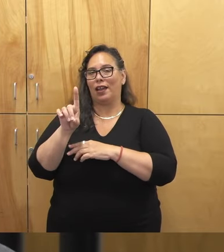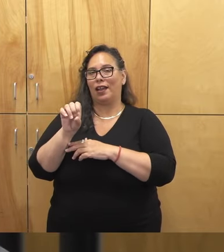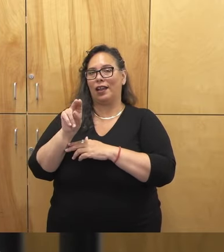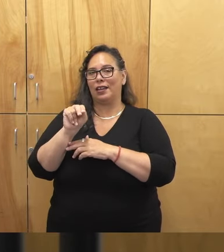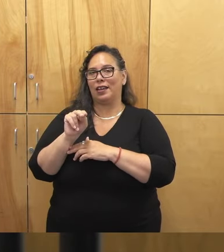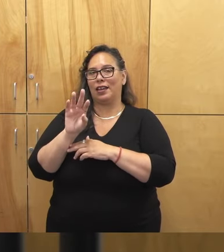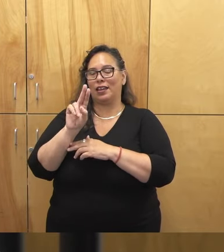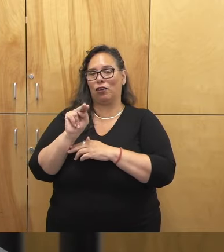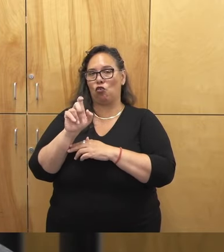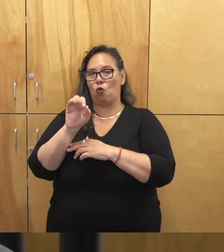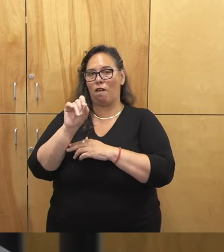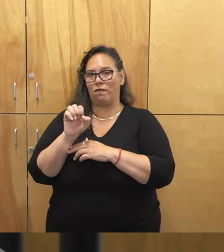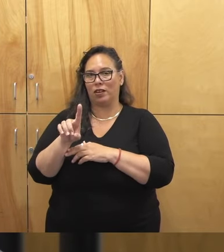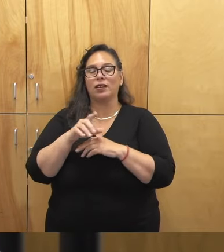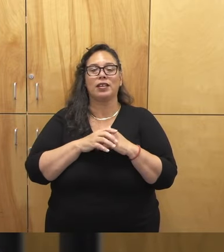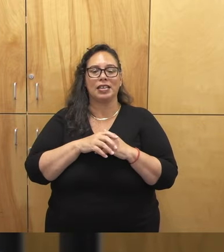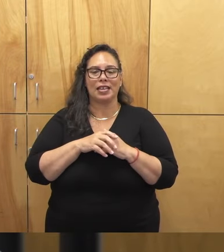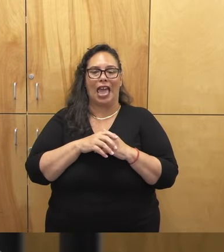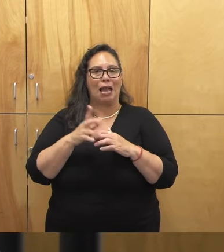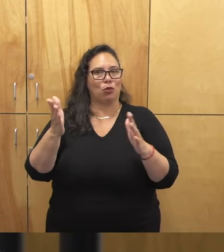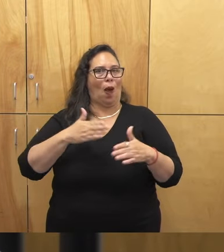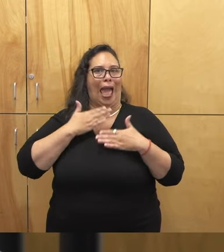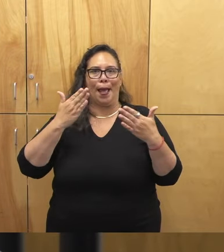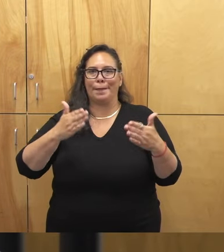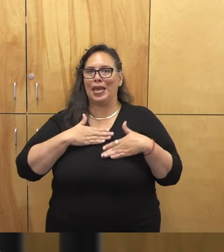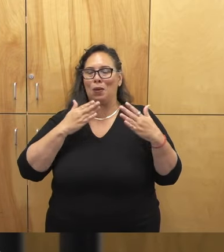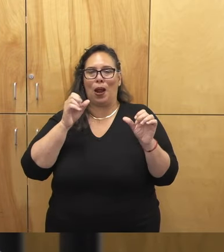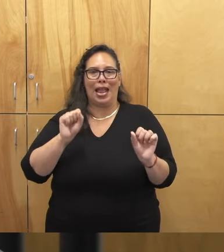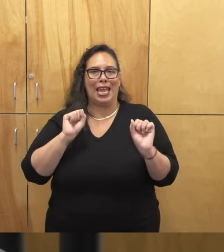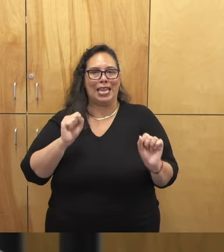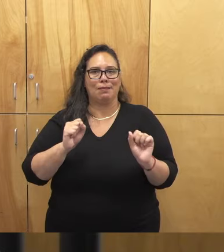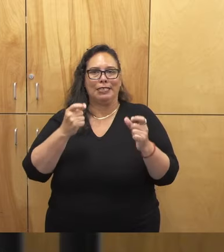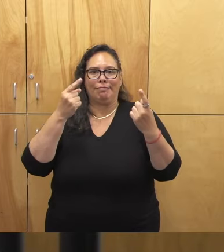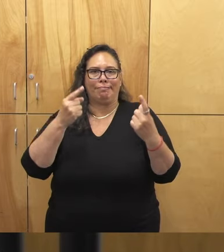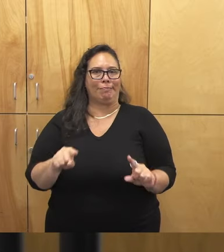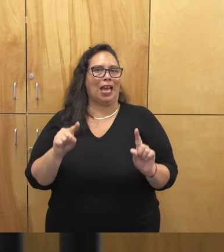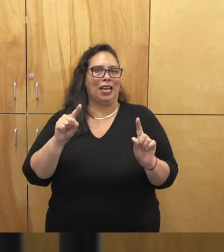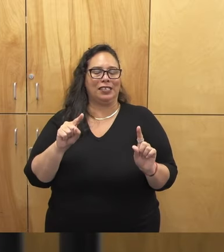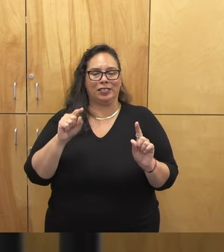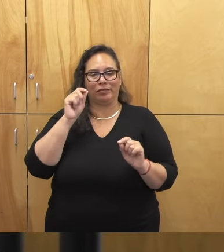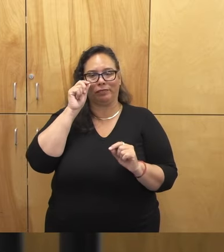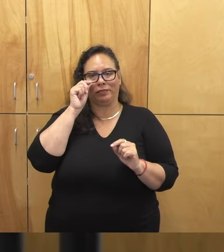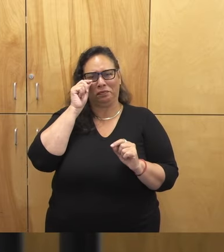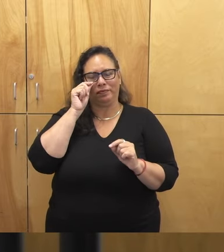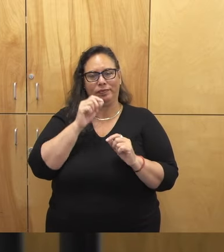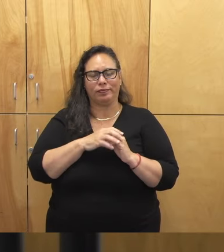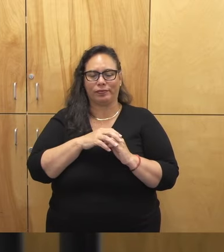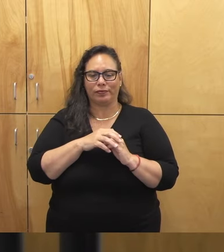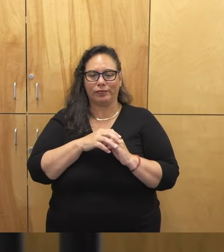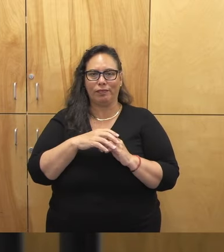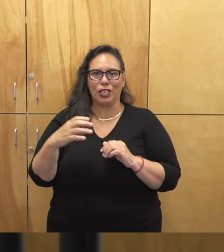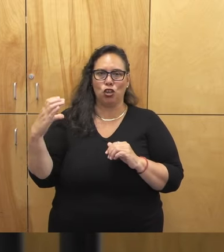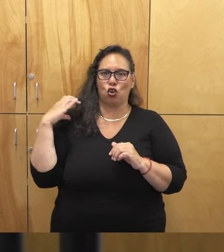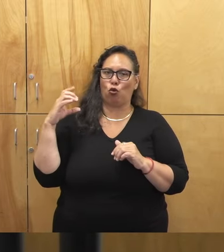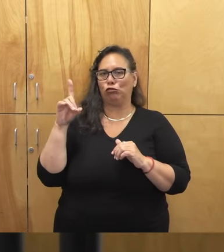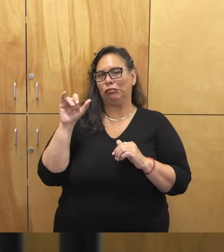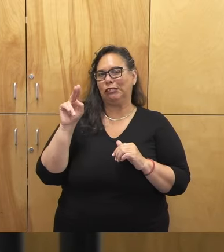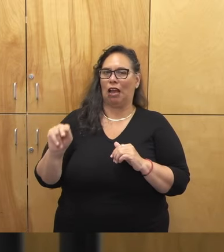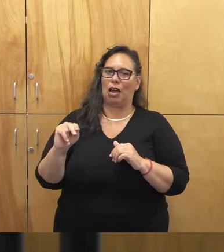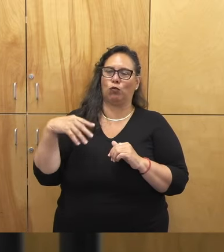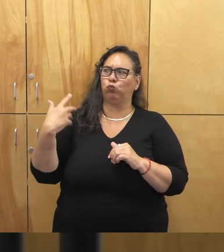Norford. I'm just so happy that we were able to get that done, as Coach Don is a